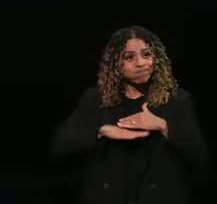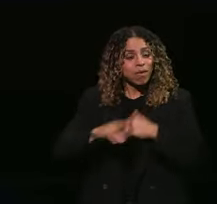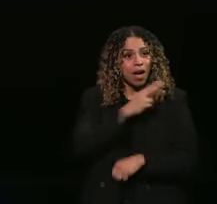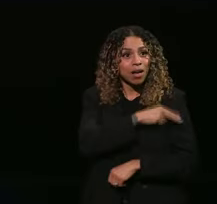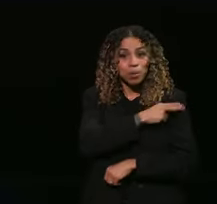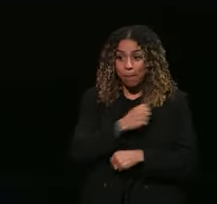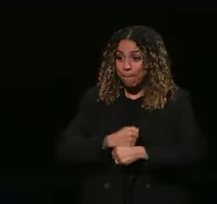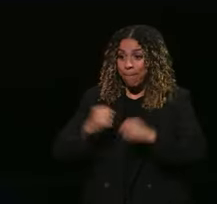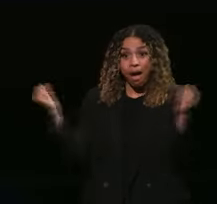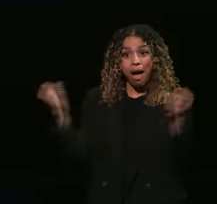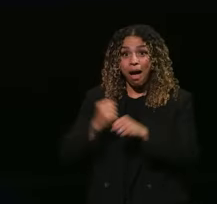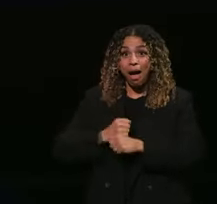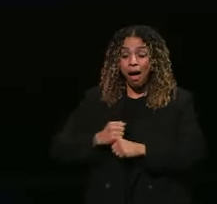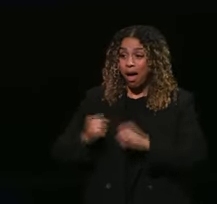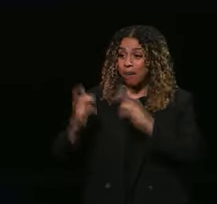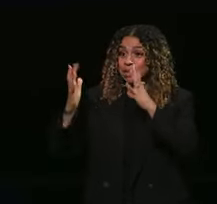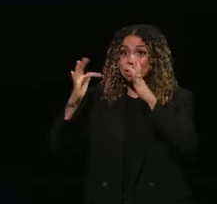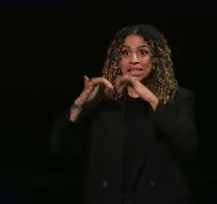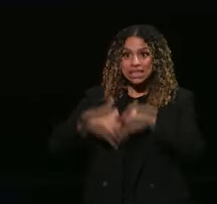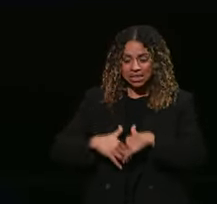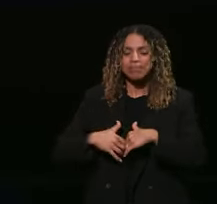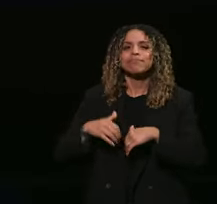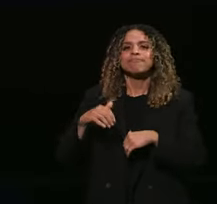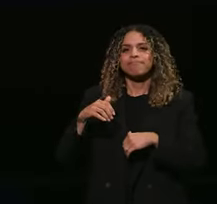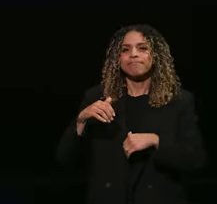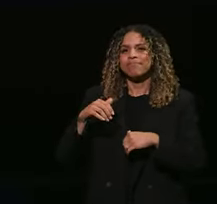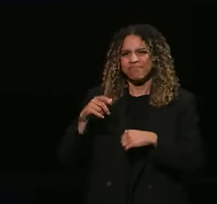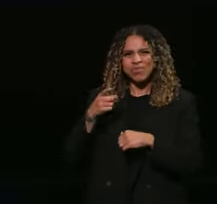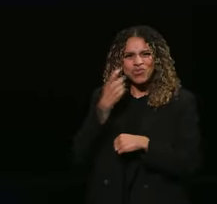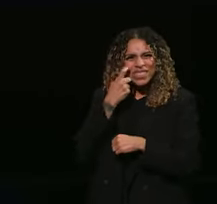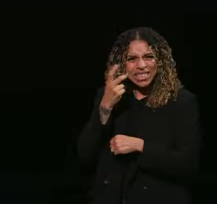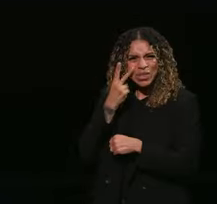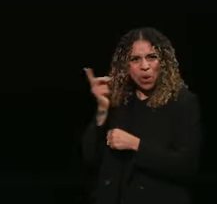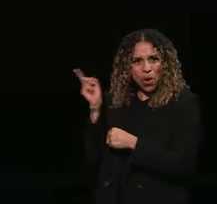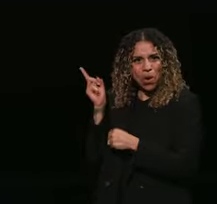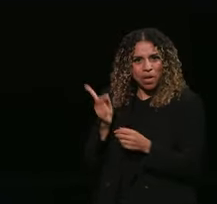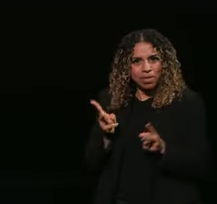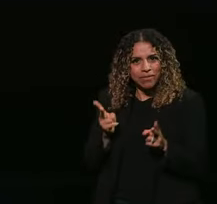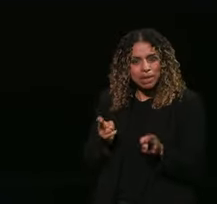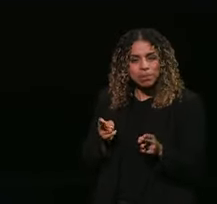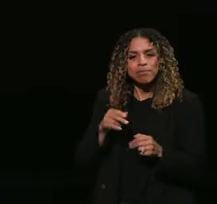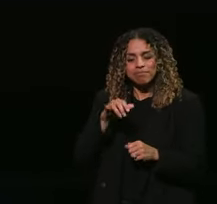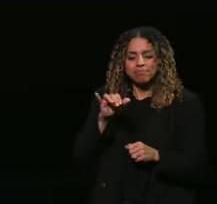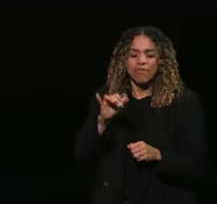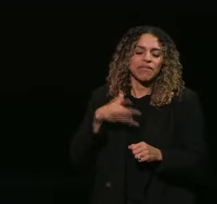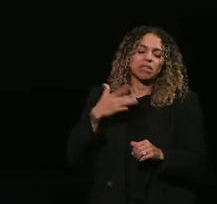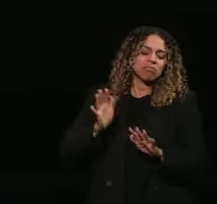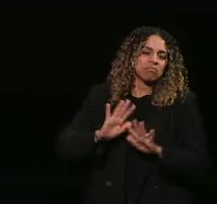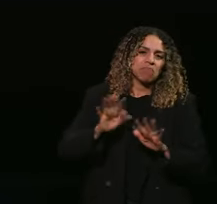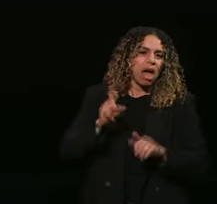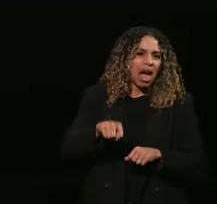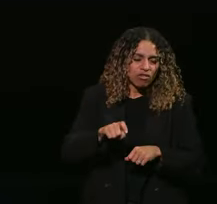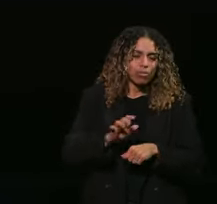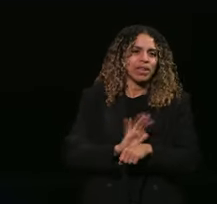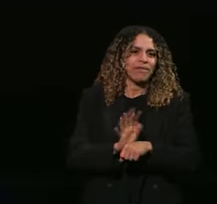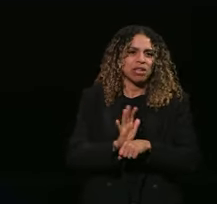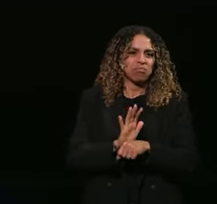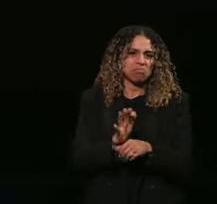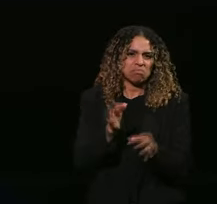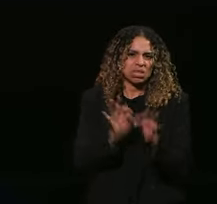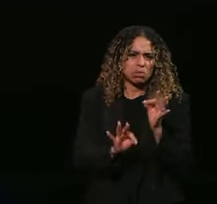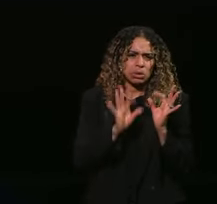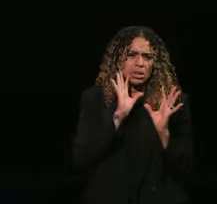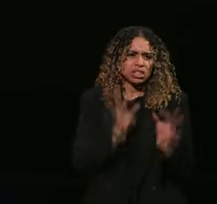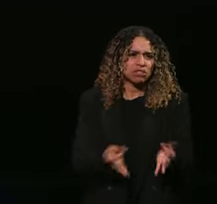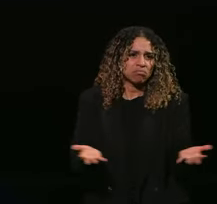screen, that's when I realized that this has to be a film. This has to be something bigger. It's such a symbolic, such a